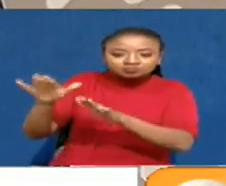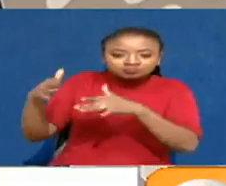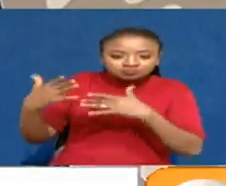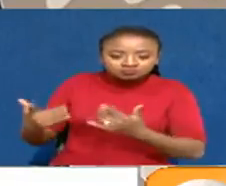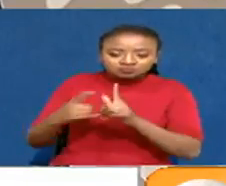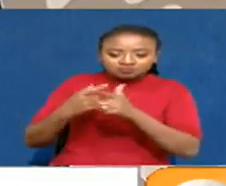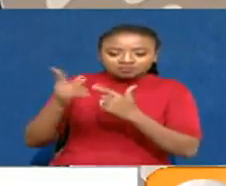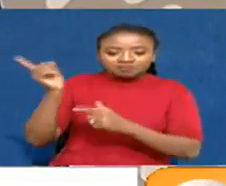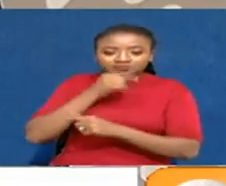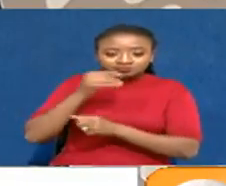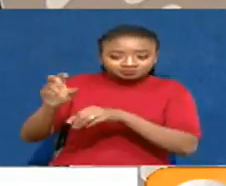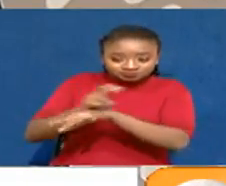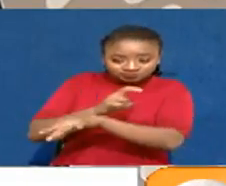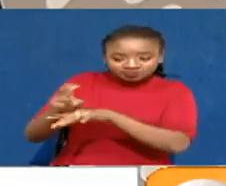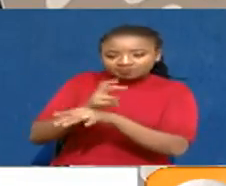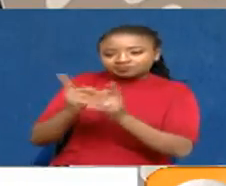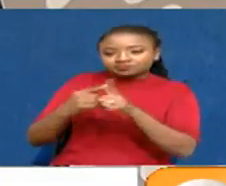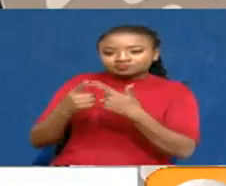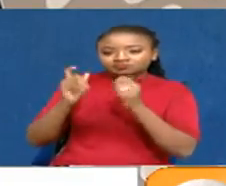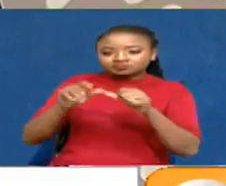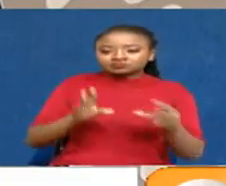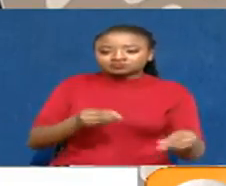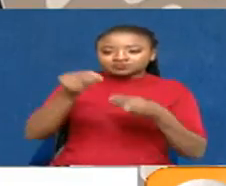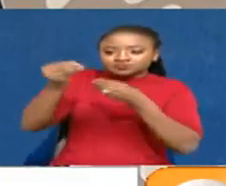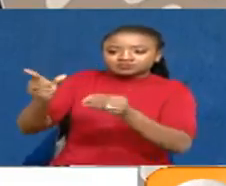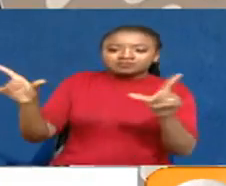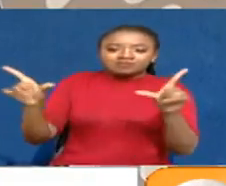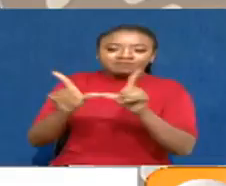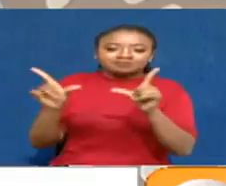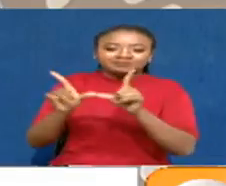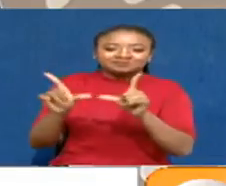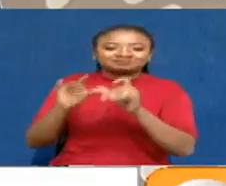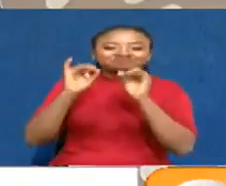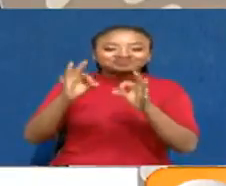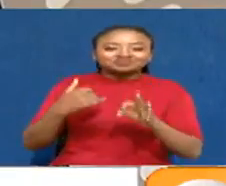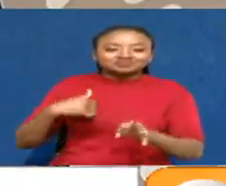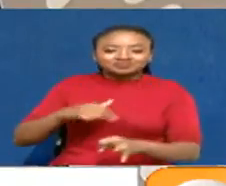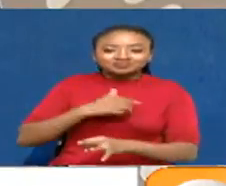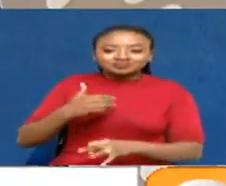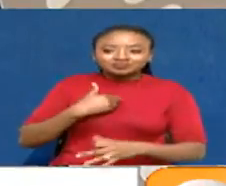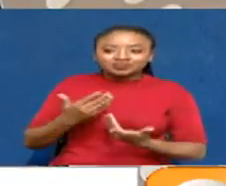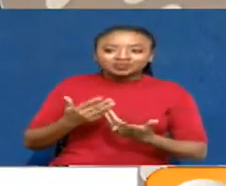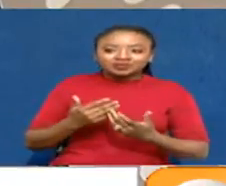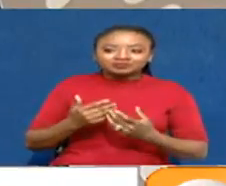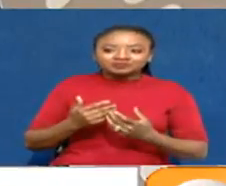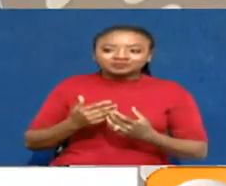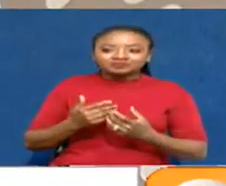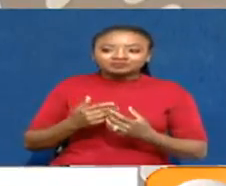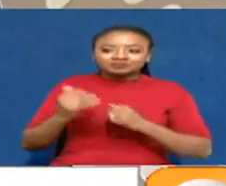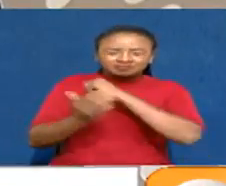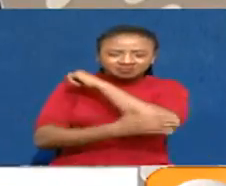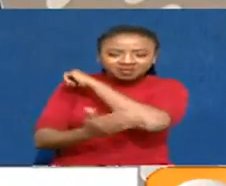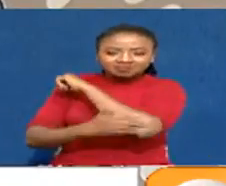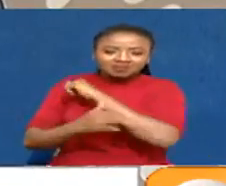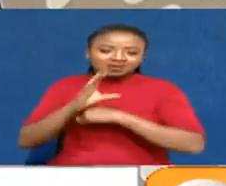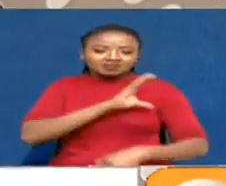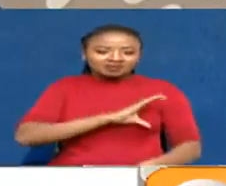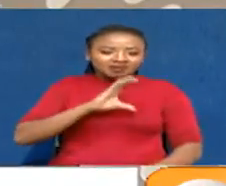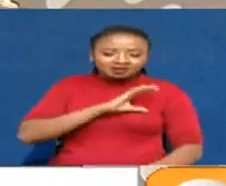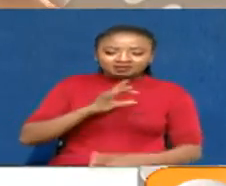as well revoke a license if we have bad characters or the people who behave like